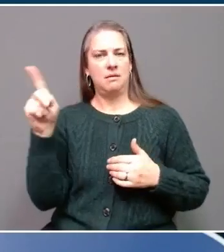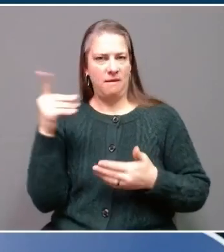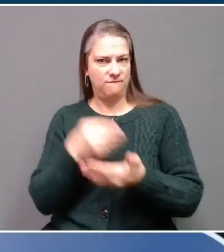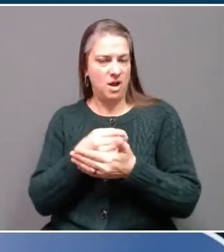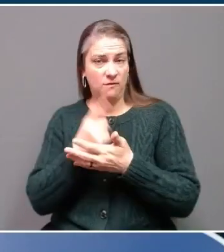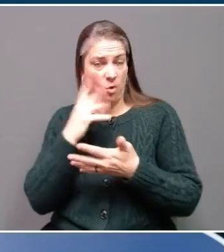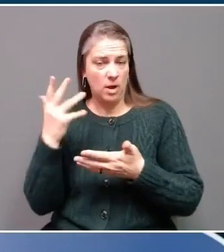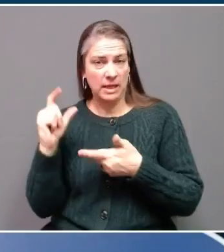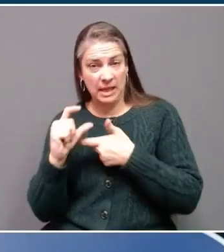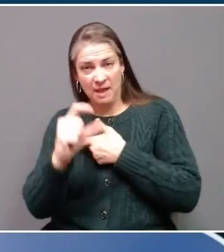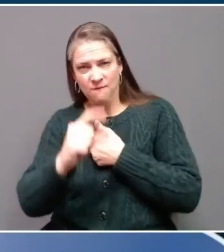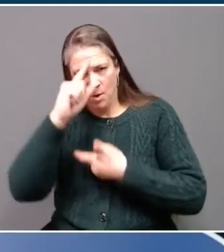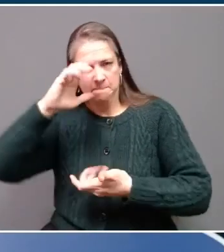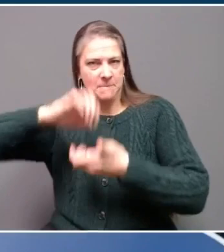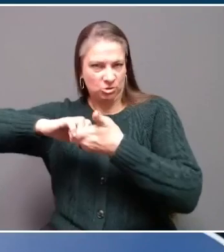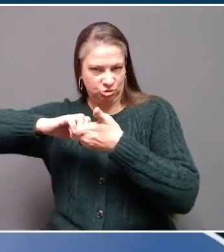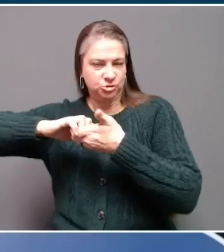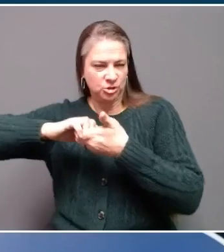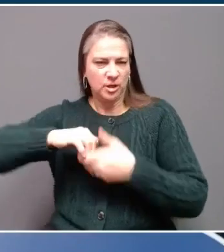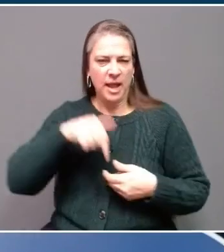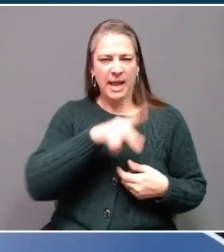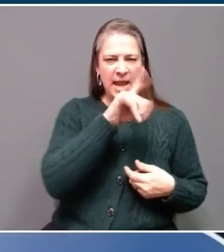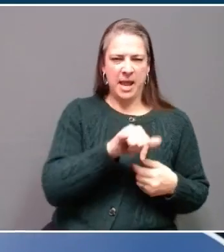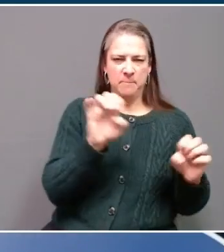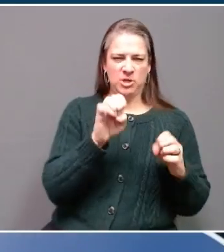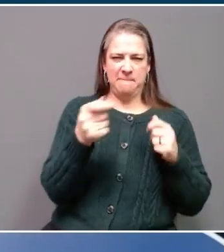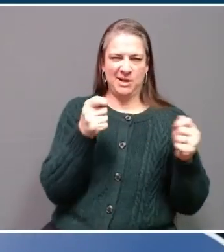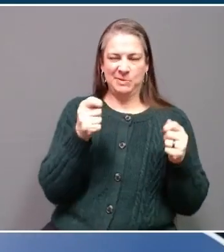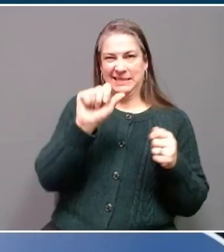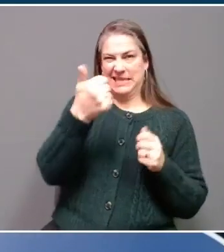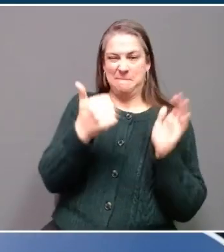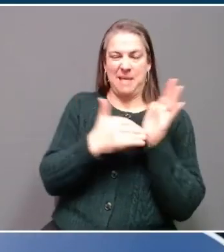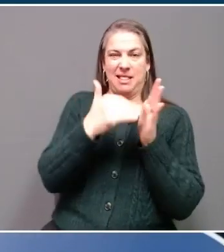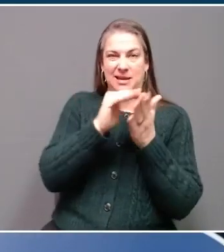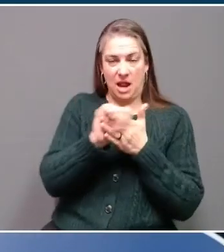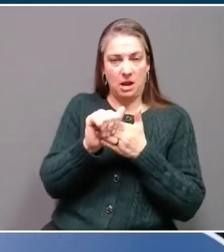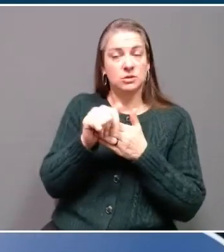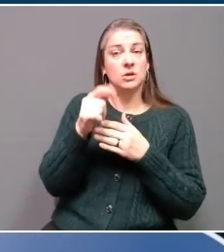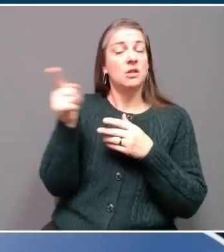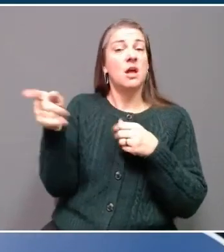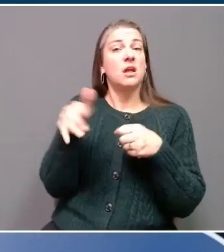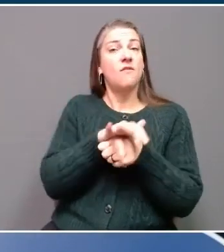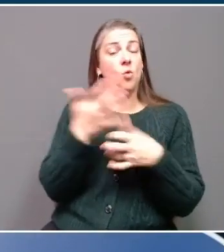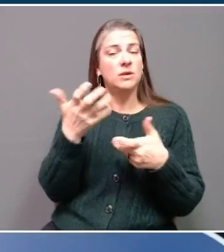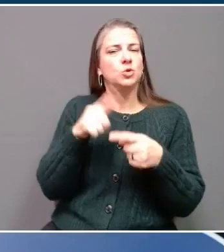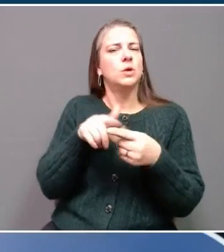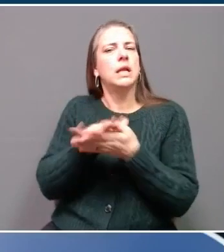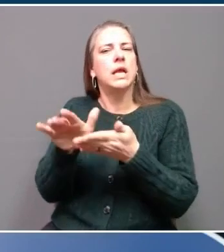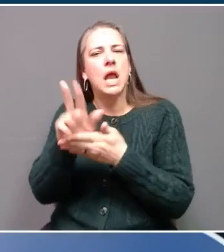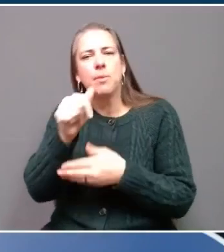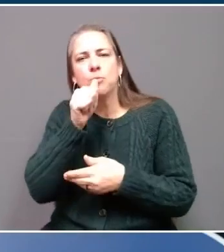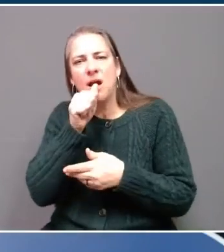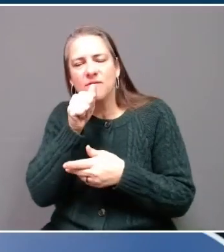Kentucky Emergency Management has been approved $10 million to cover the cost of private property debris removal in Knott, Letcher, Pike, and